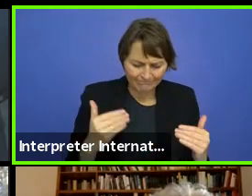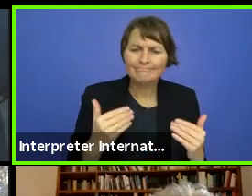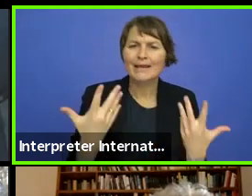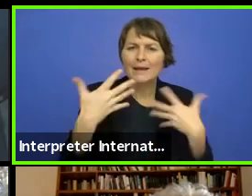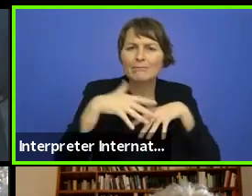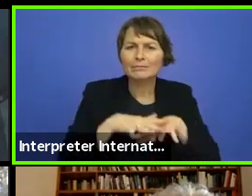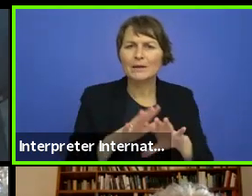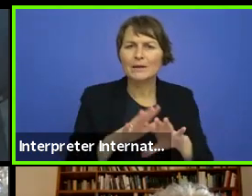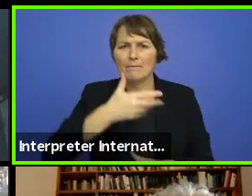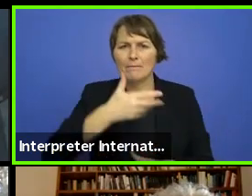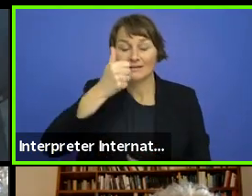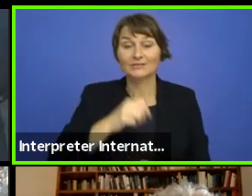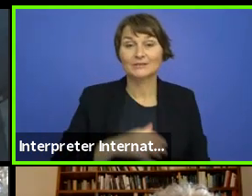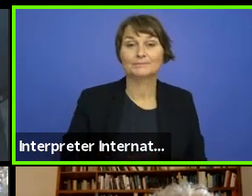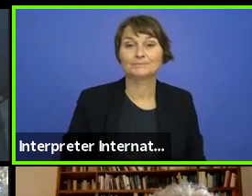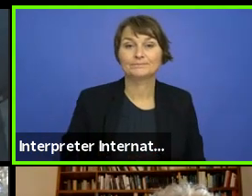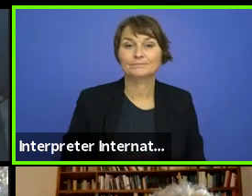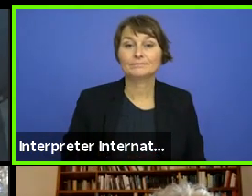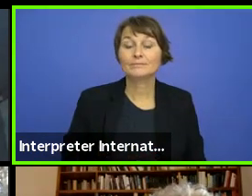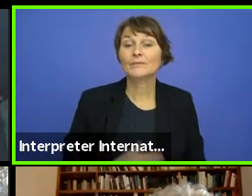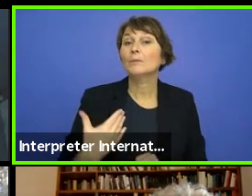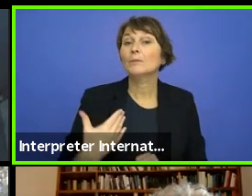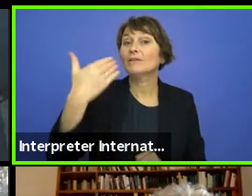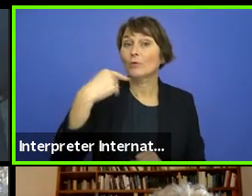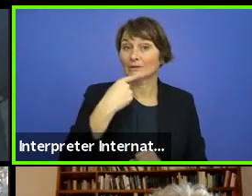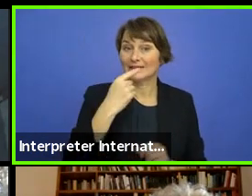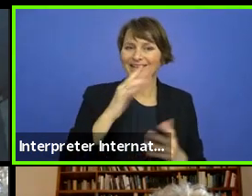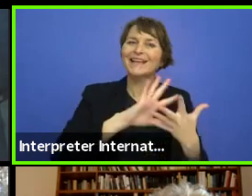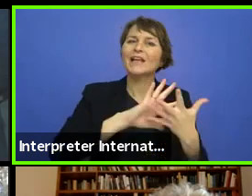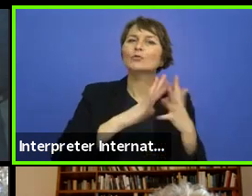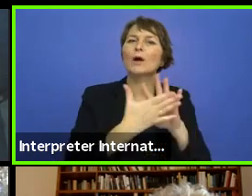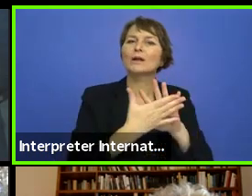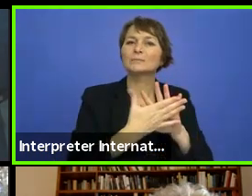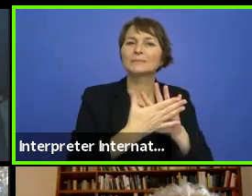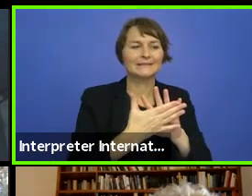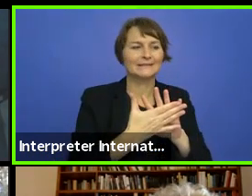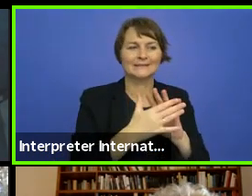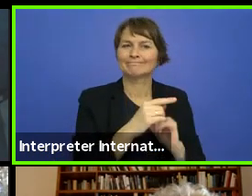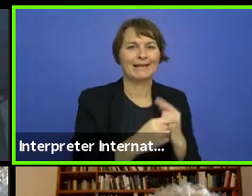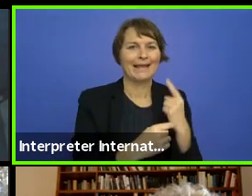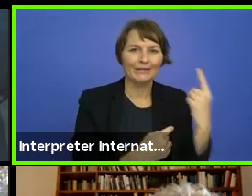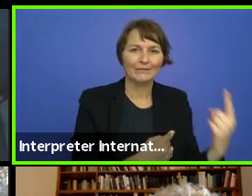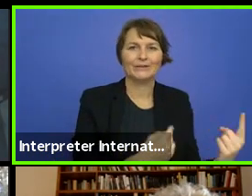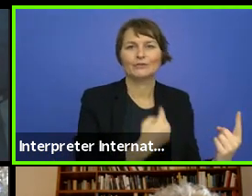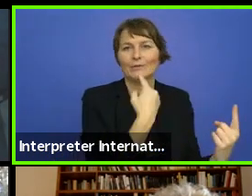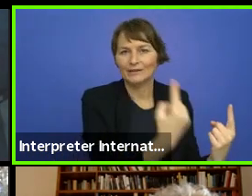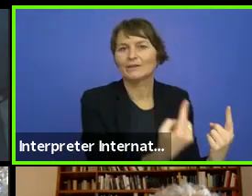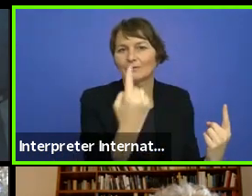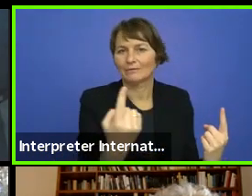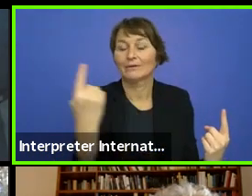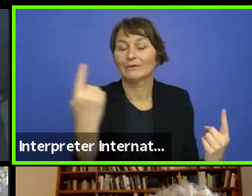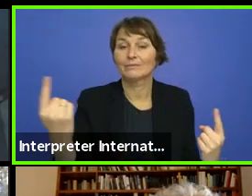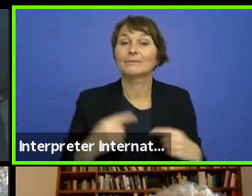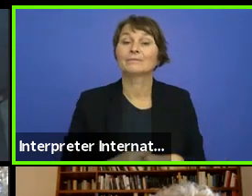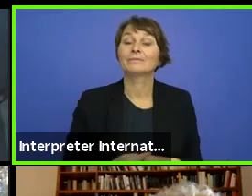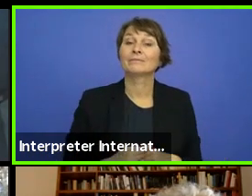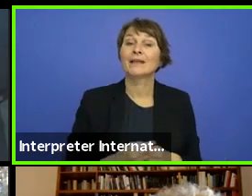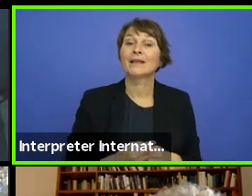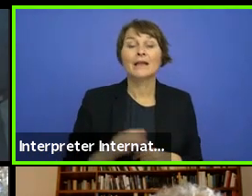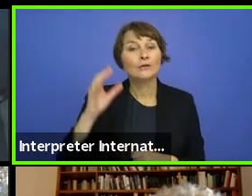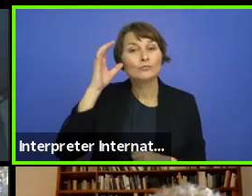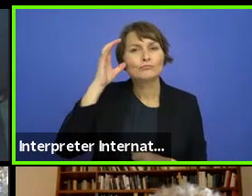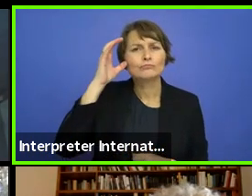on the one hand, as I pointed out, Erasmus is too much for individual exchange, and Creative Europe is covering